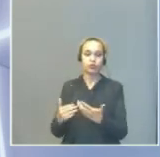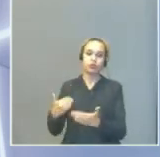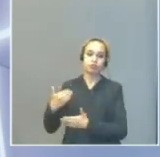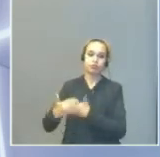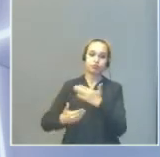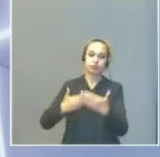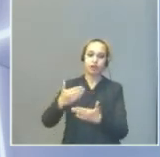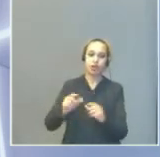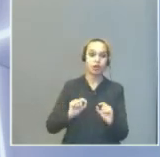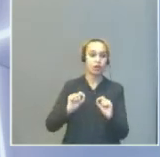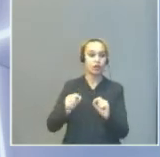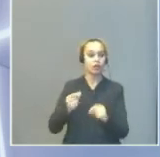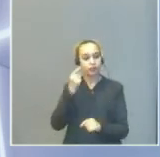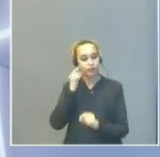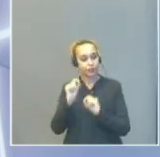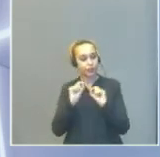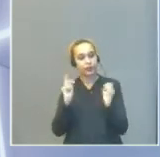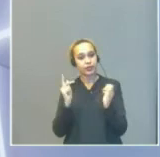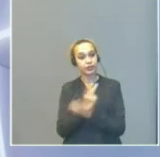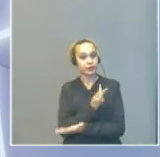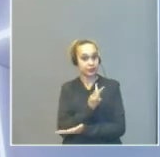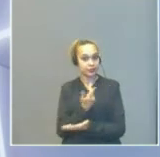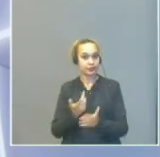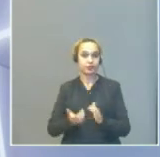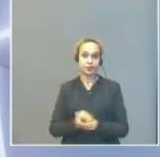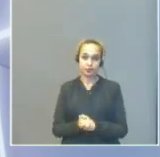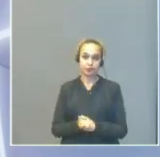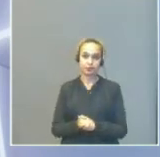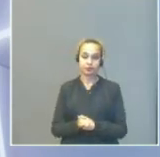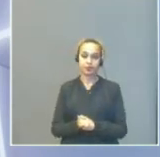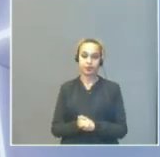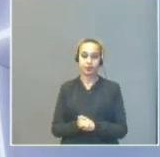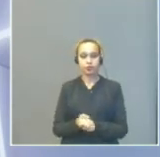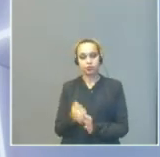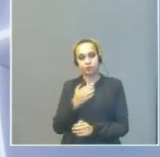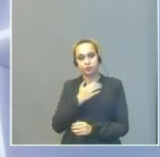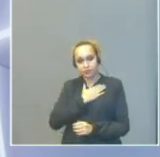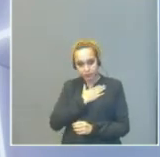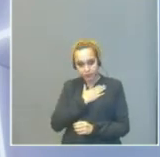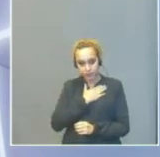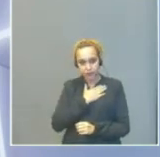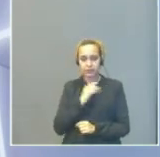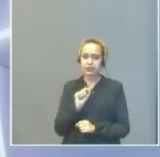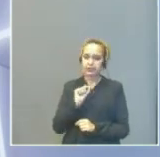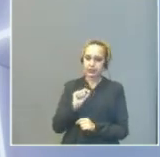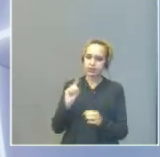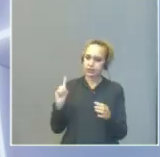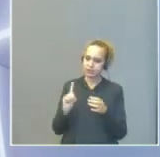happen. So for me, it's not a question of integrating, which is synthesis for me.